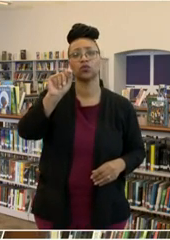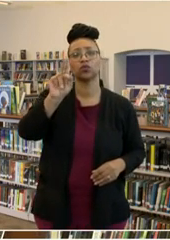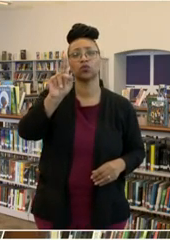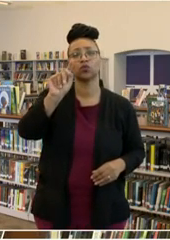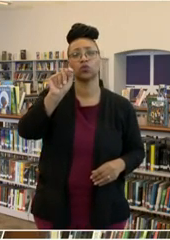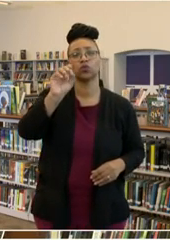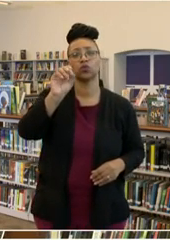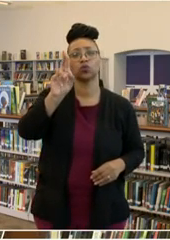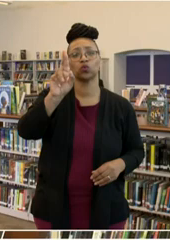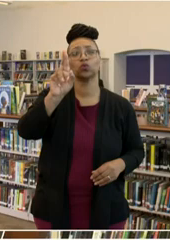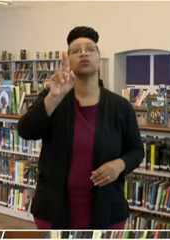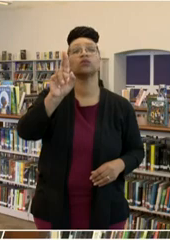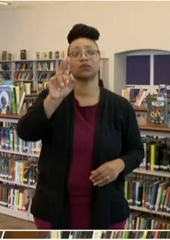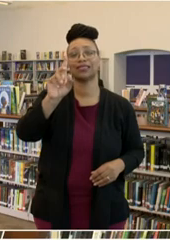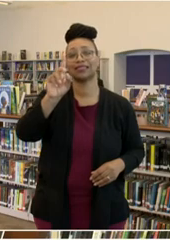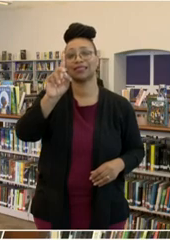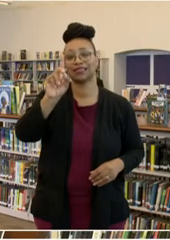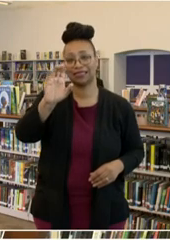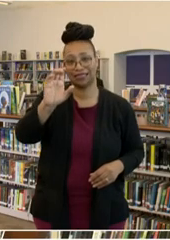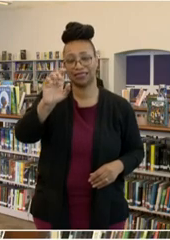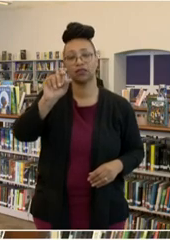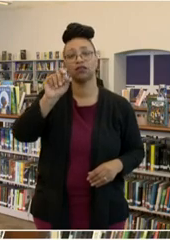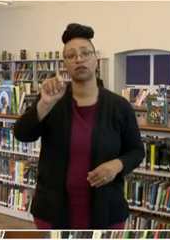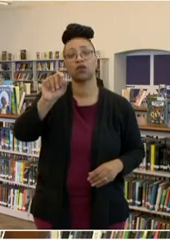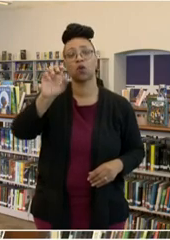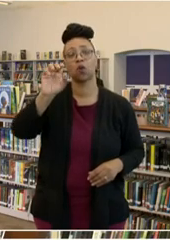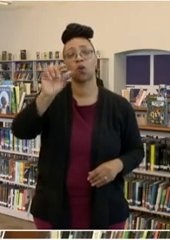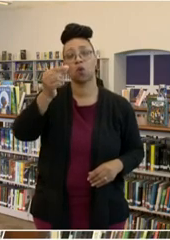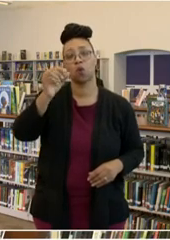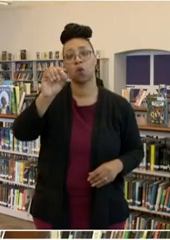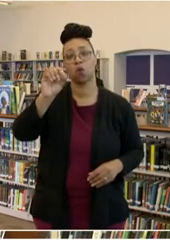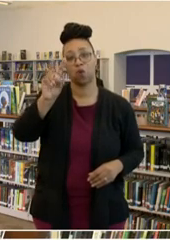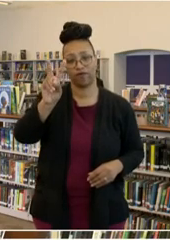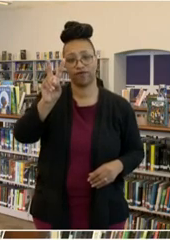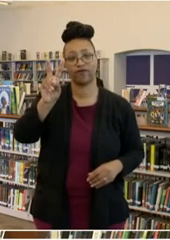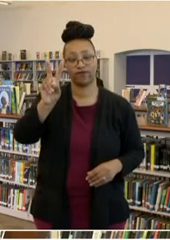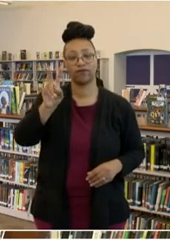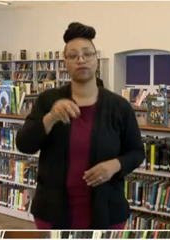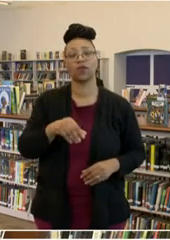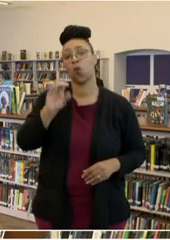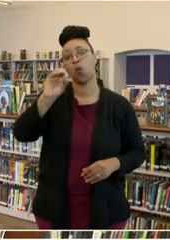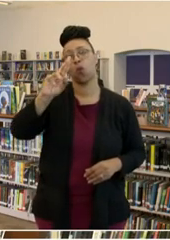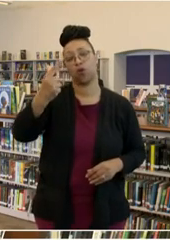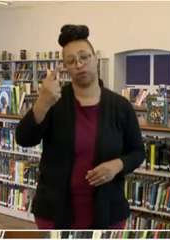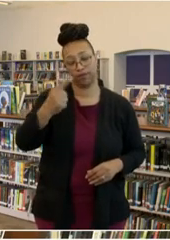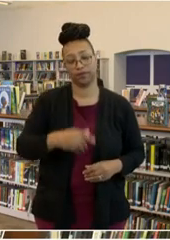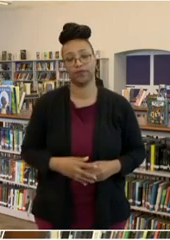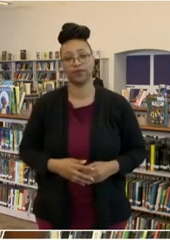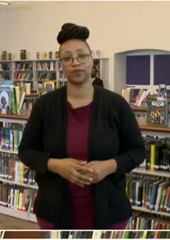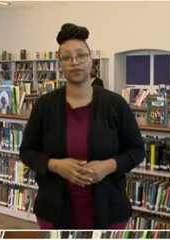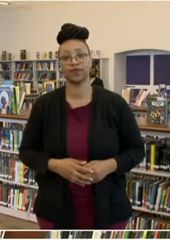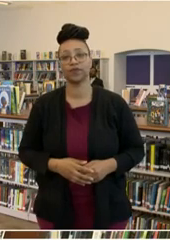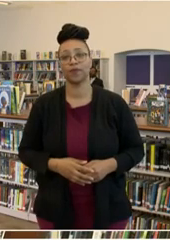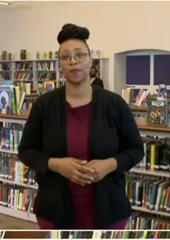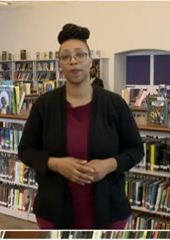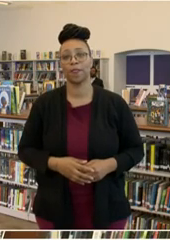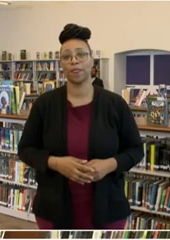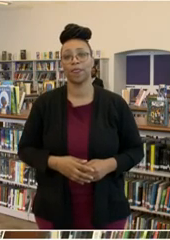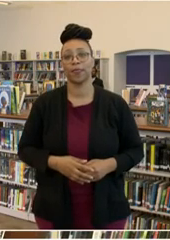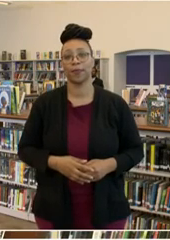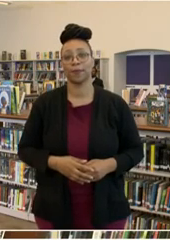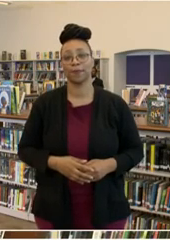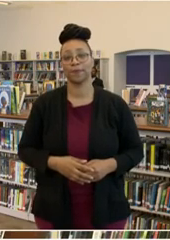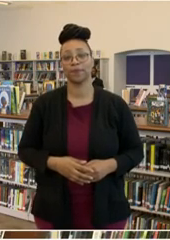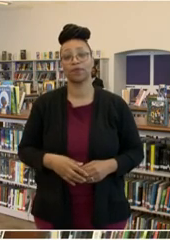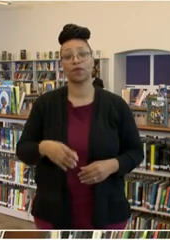in addition to finding out about high impact tutoring. I also want to remind students and all